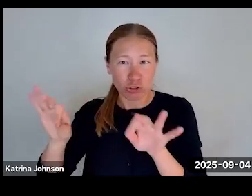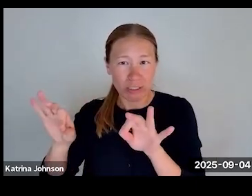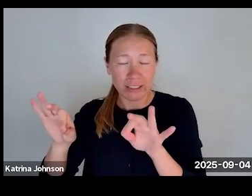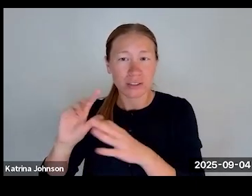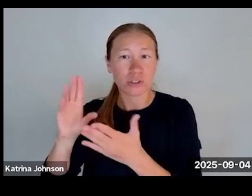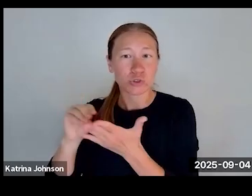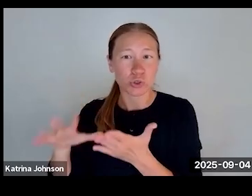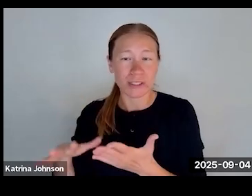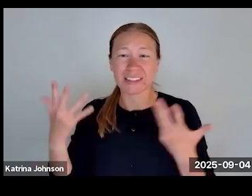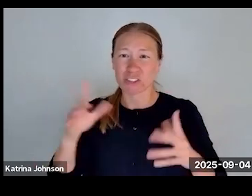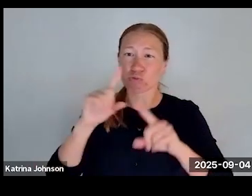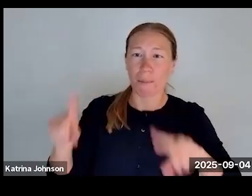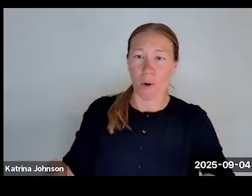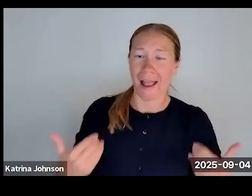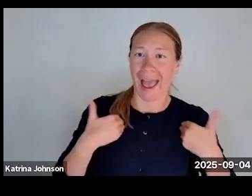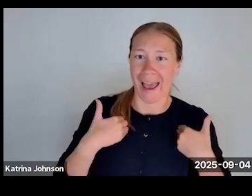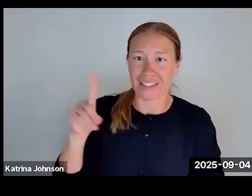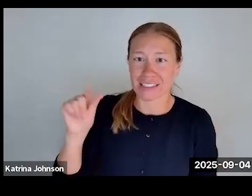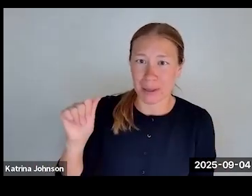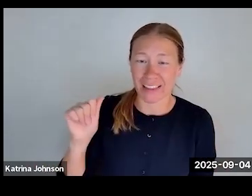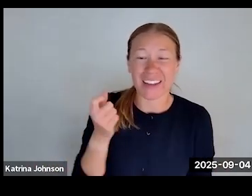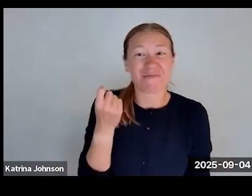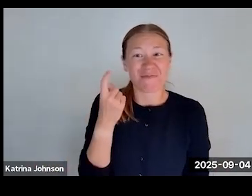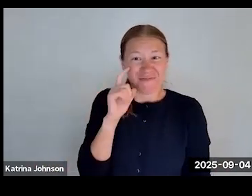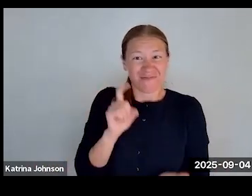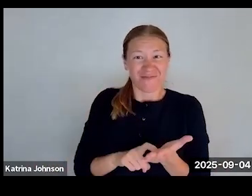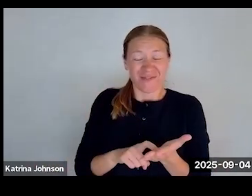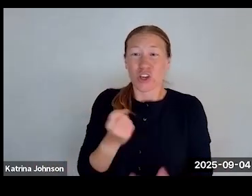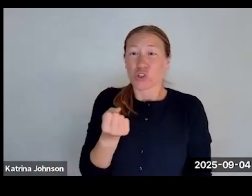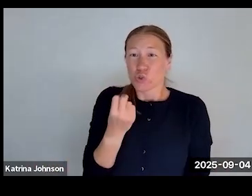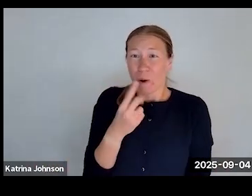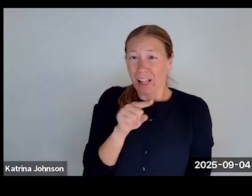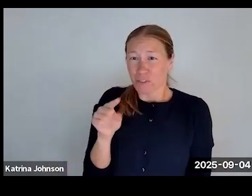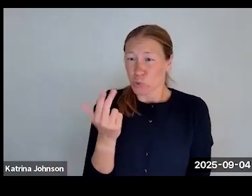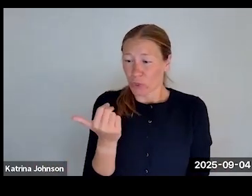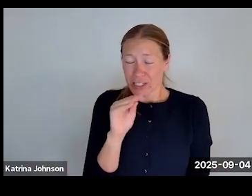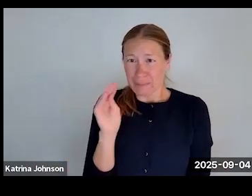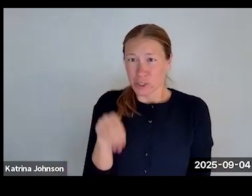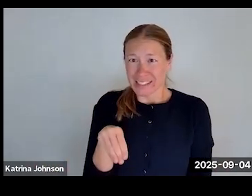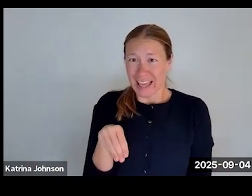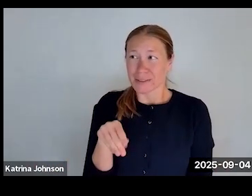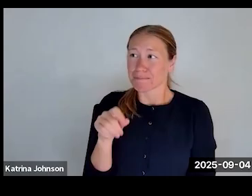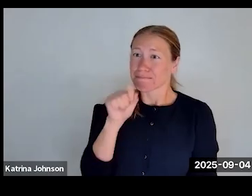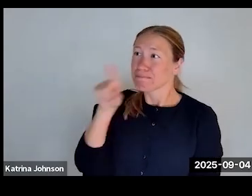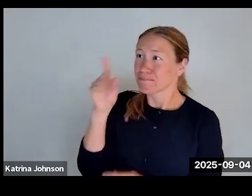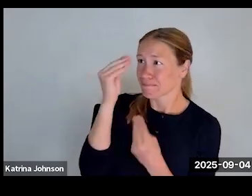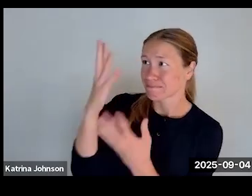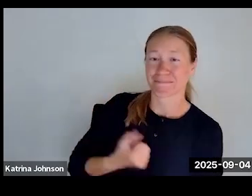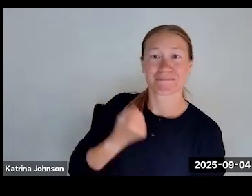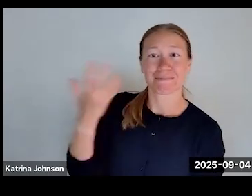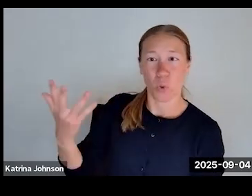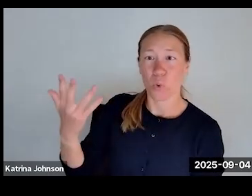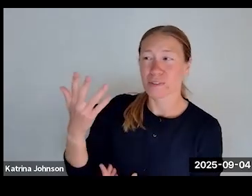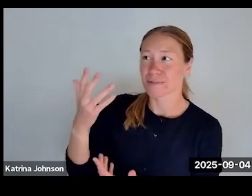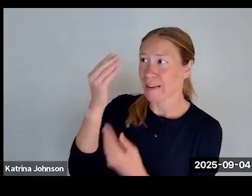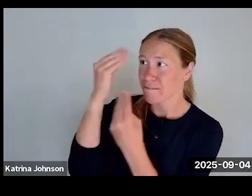having a disability. Yet only around 12 to 13% of them disclose that disability to their school or